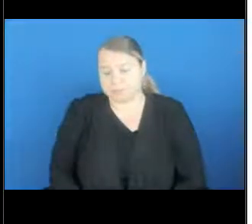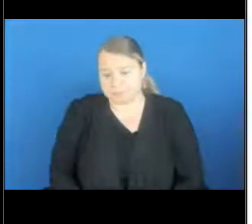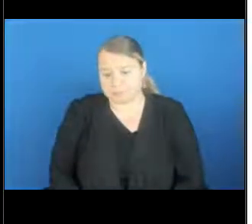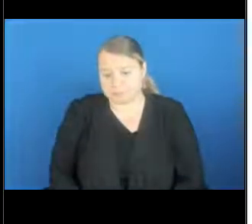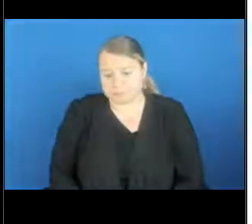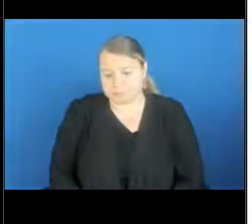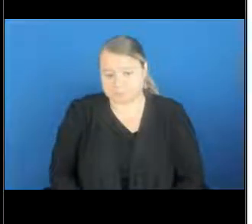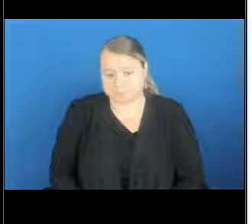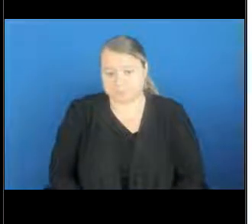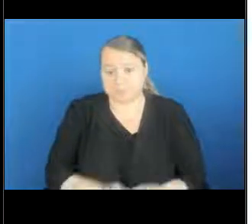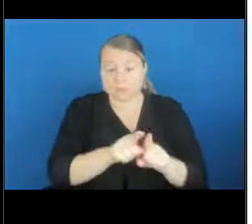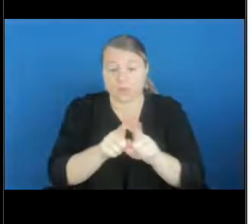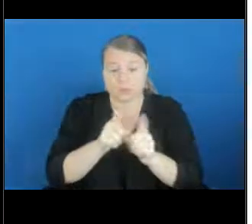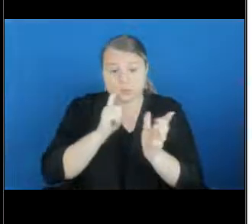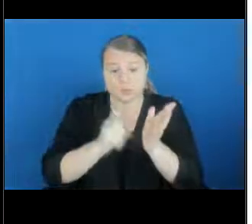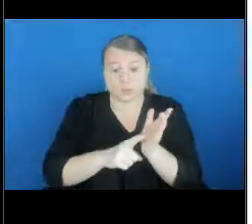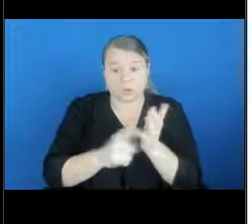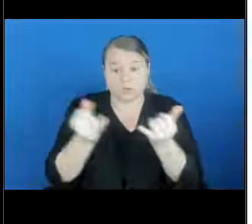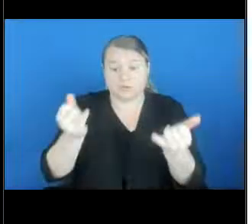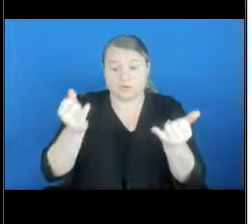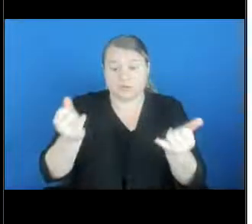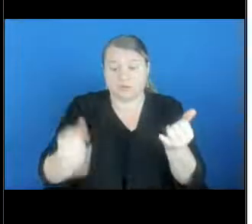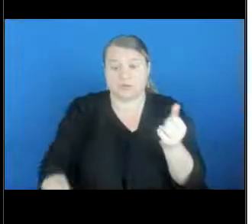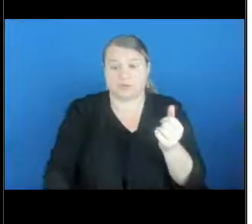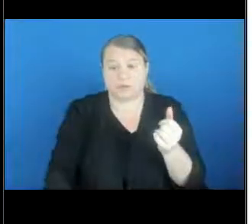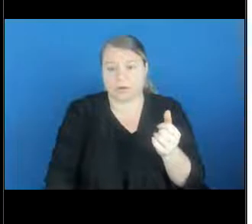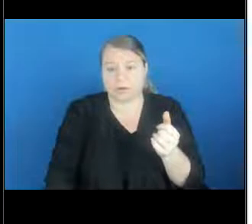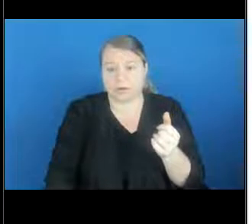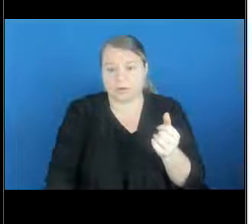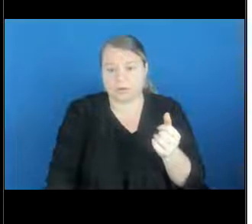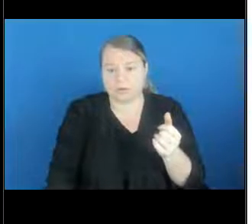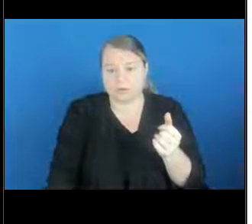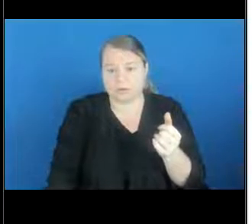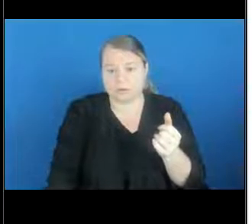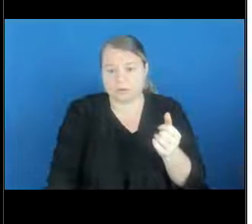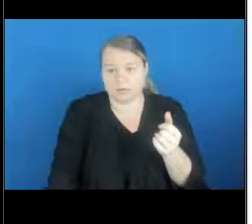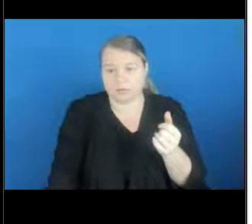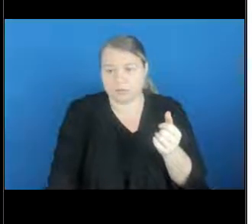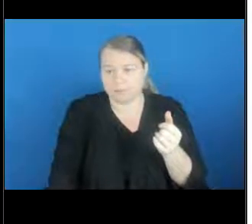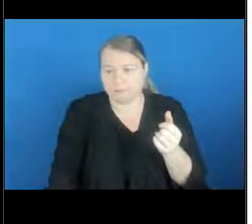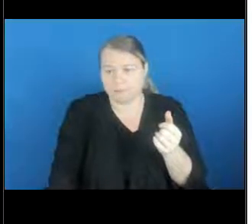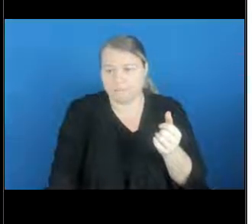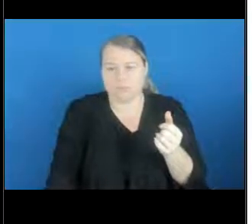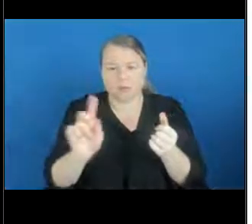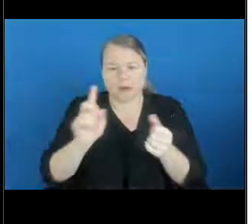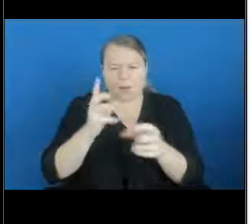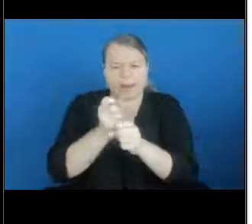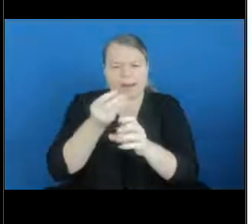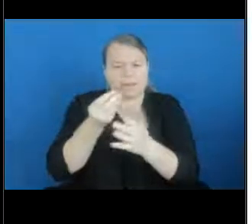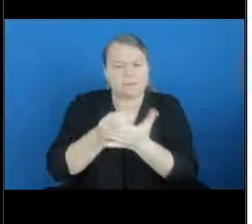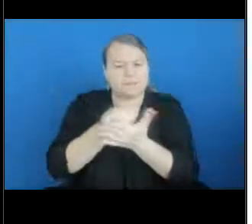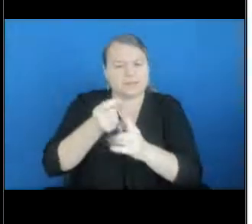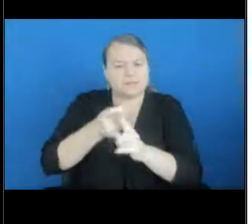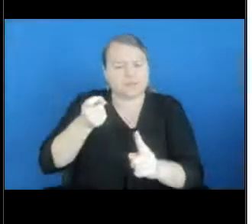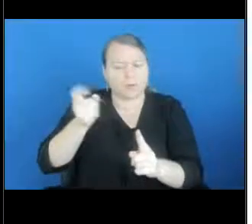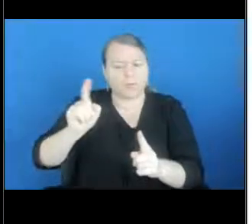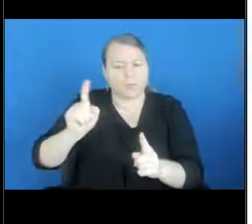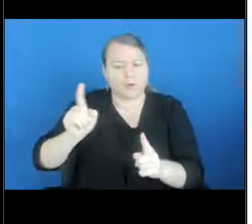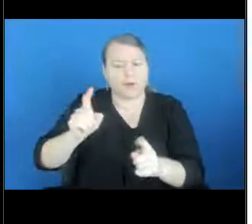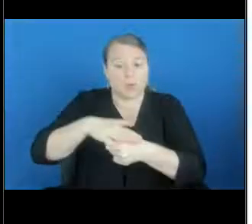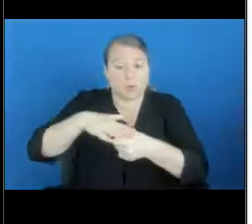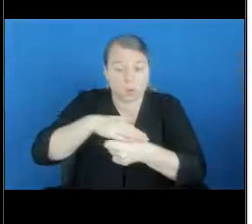Also shown on this slide is the current sources and allocation of funding, made up of local and Northern